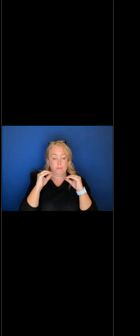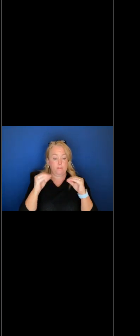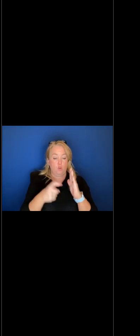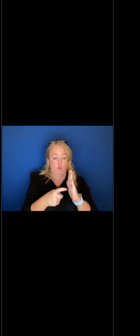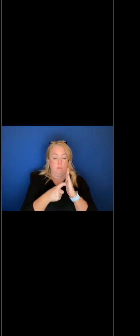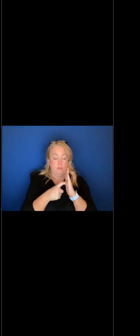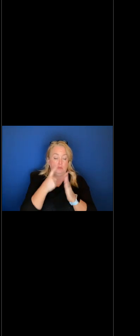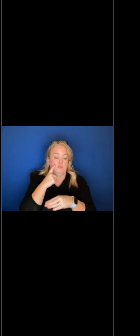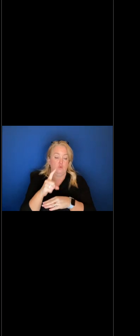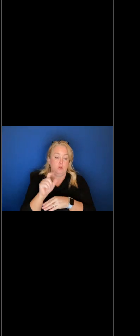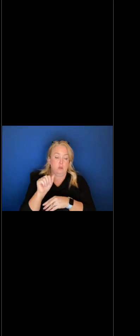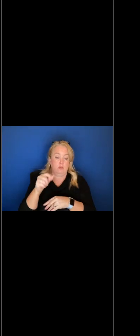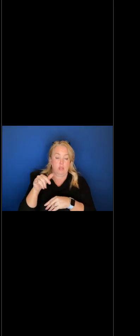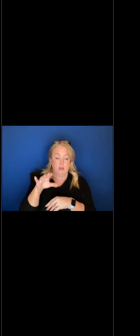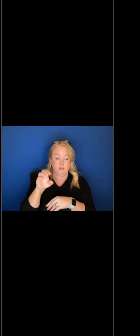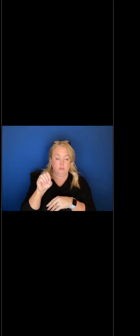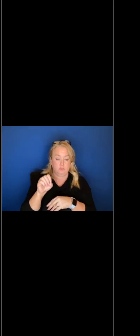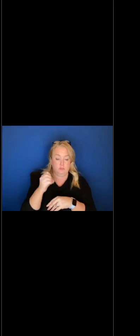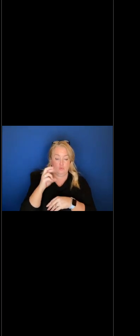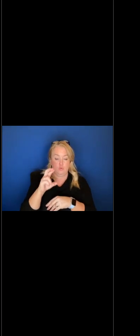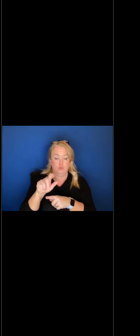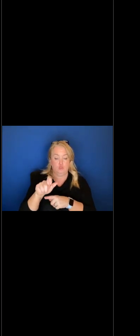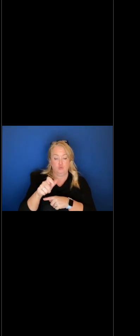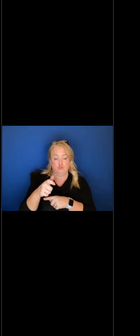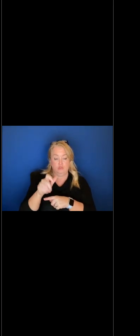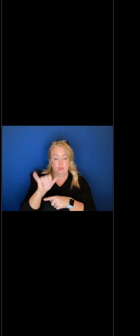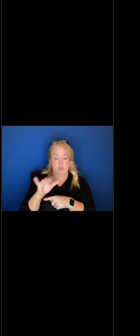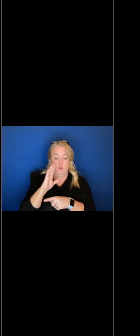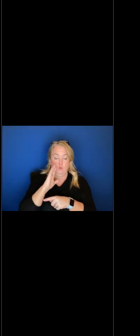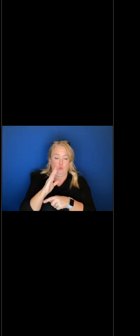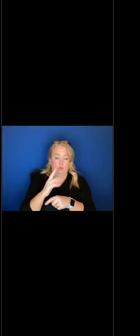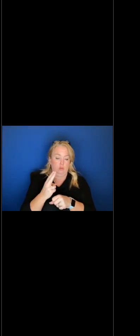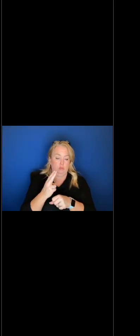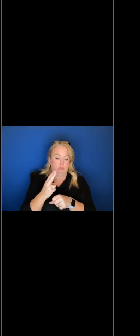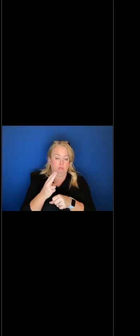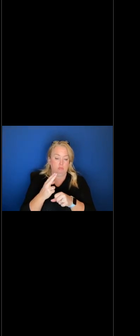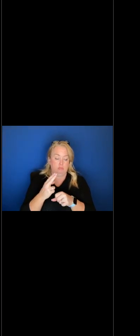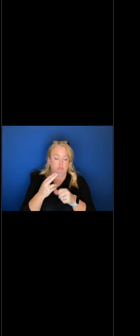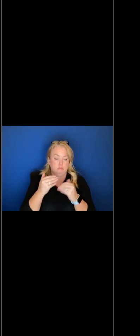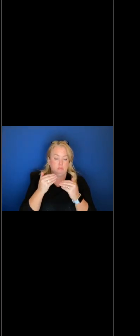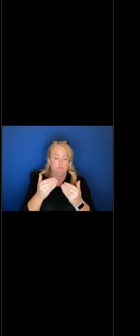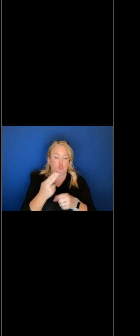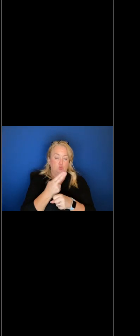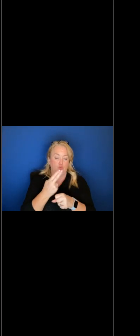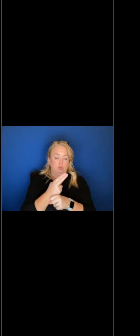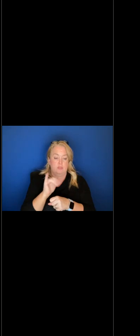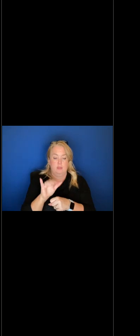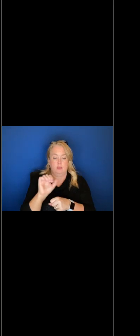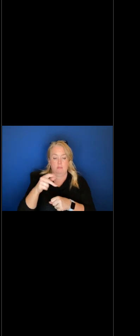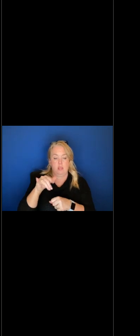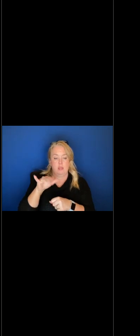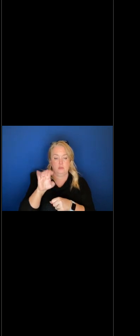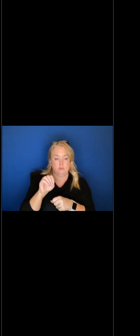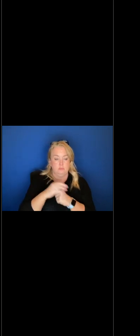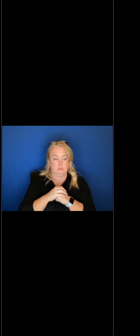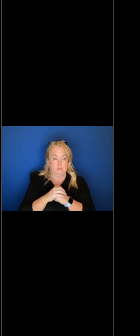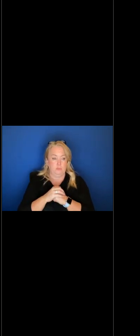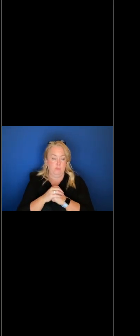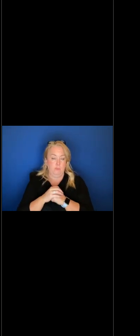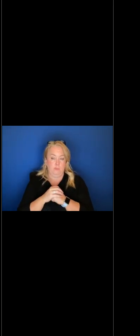The FHA has no requirements for appliances or the switches that operate them.